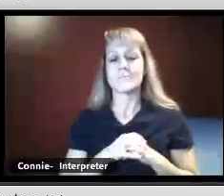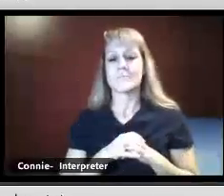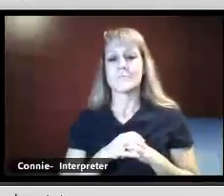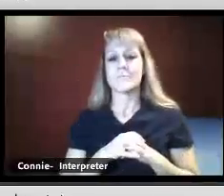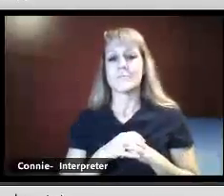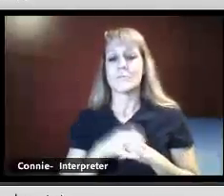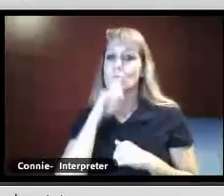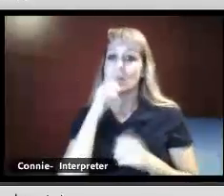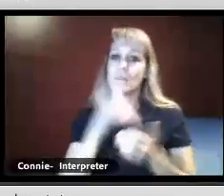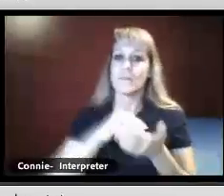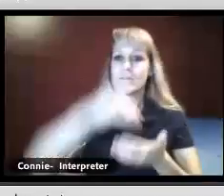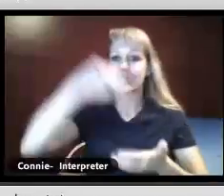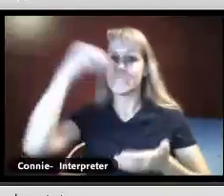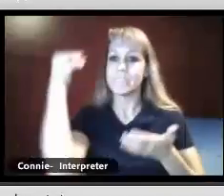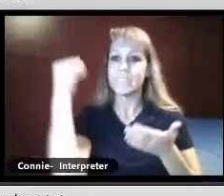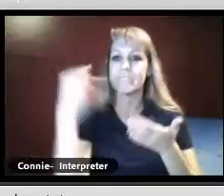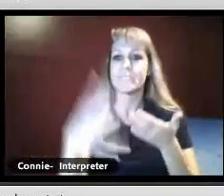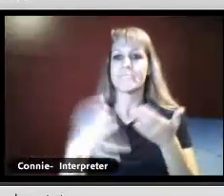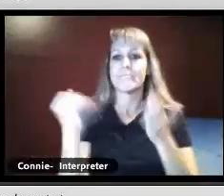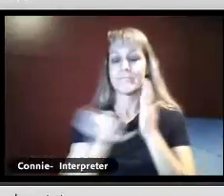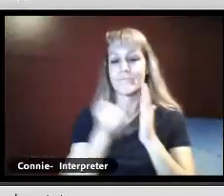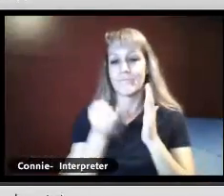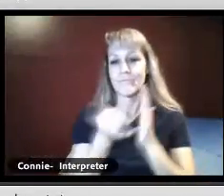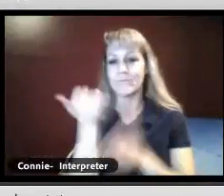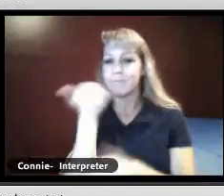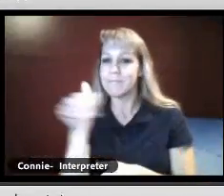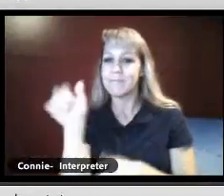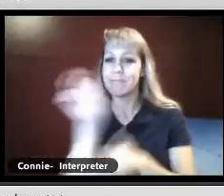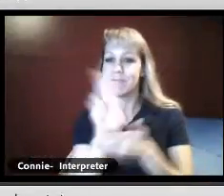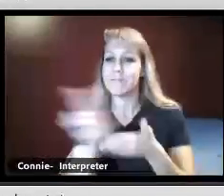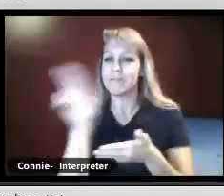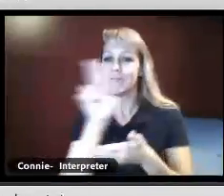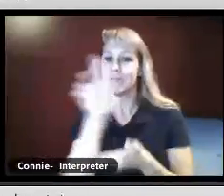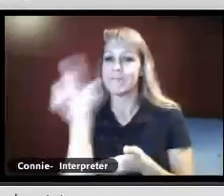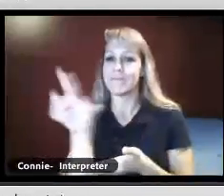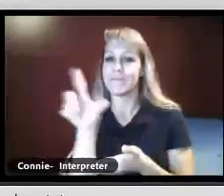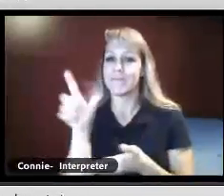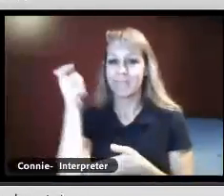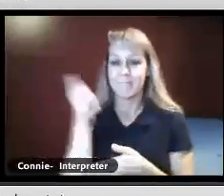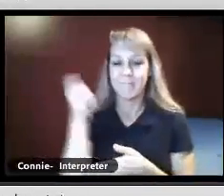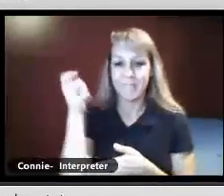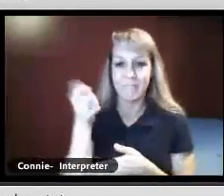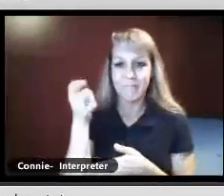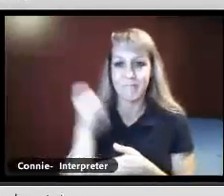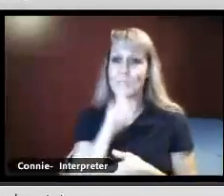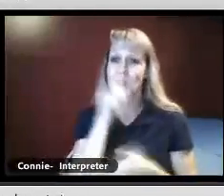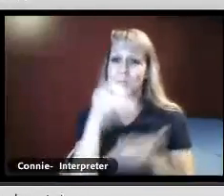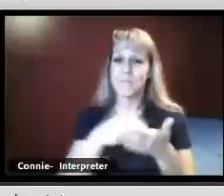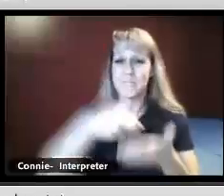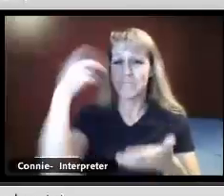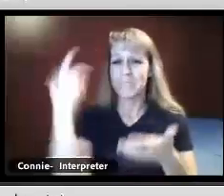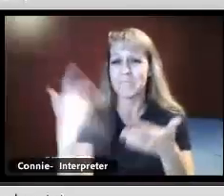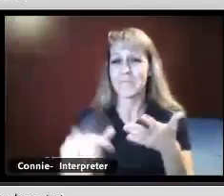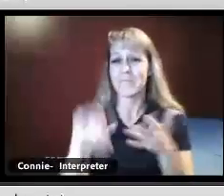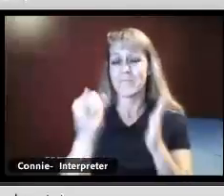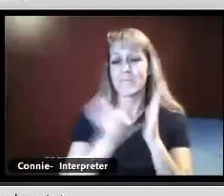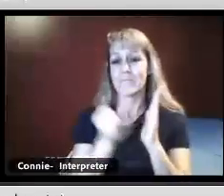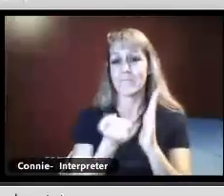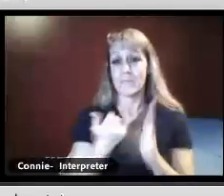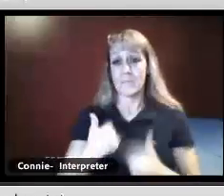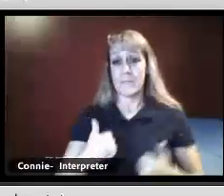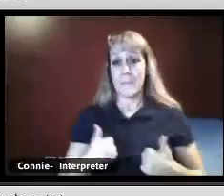expensive journals that any university library subscribes to. So much so that I've been in situations